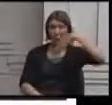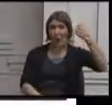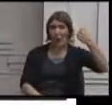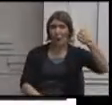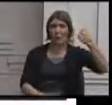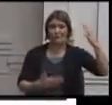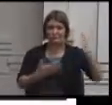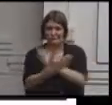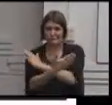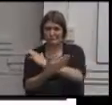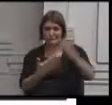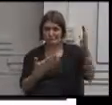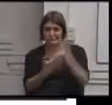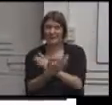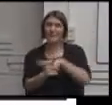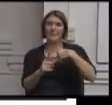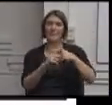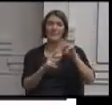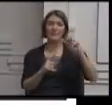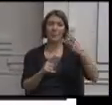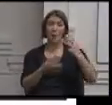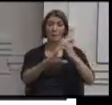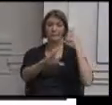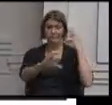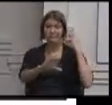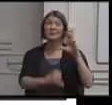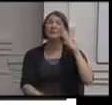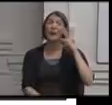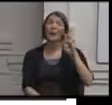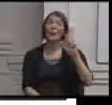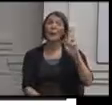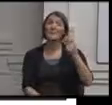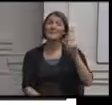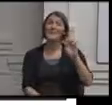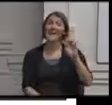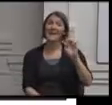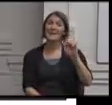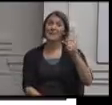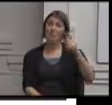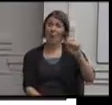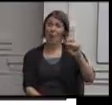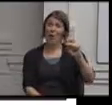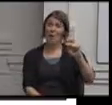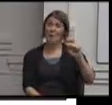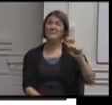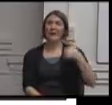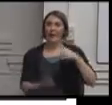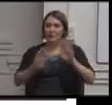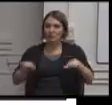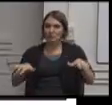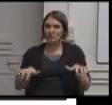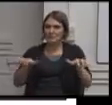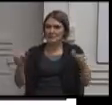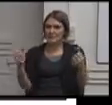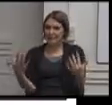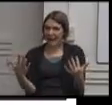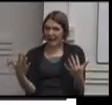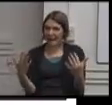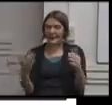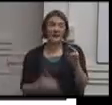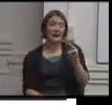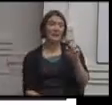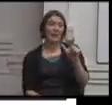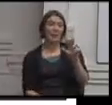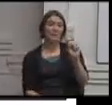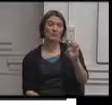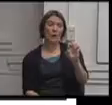above, to include Westgate Apartments, which has a lot of children, Melrose